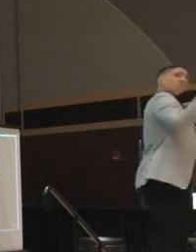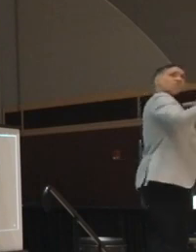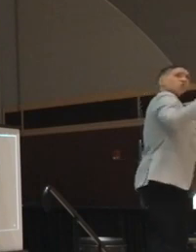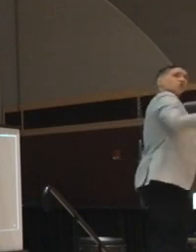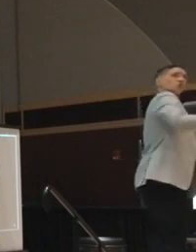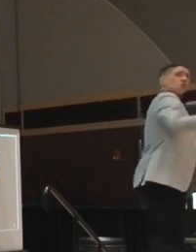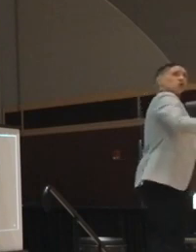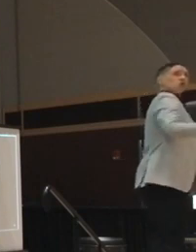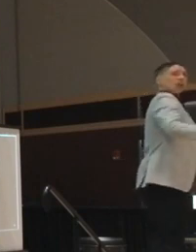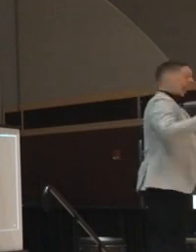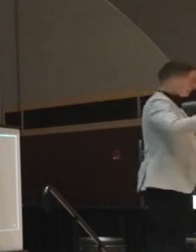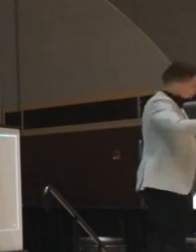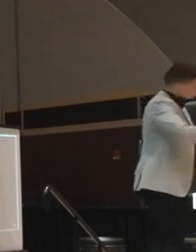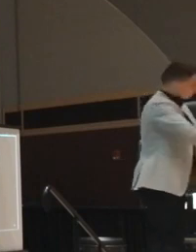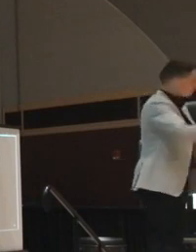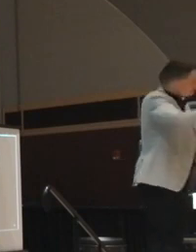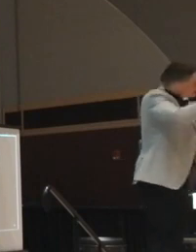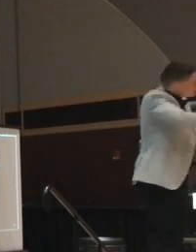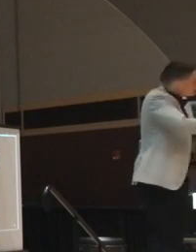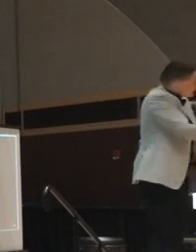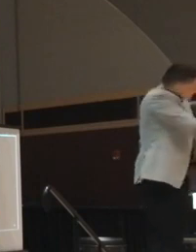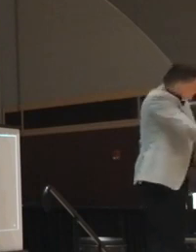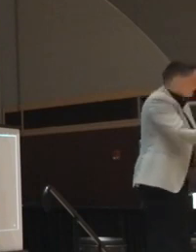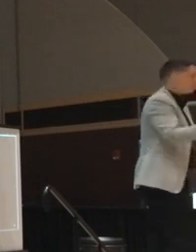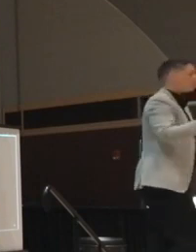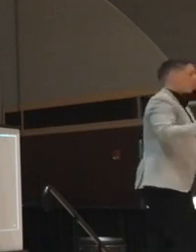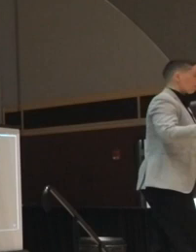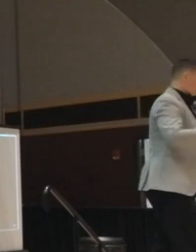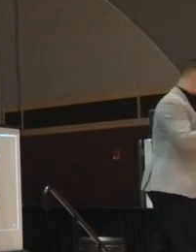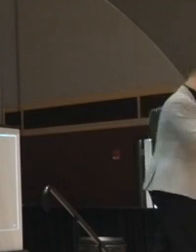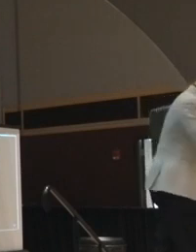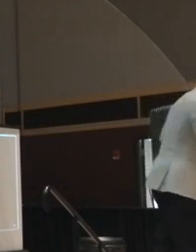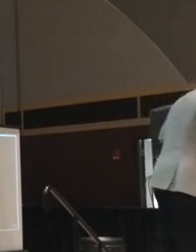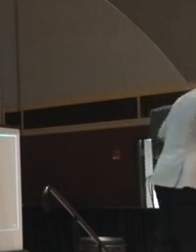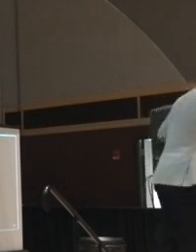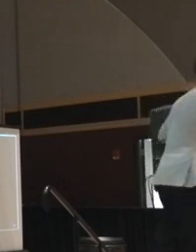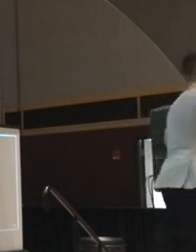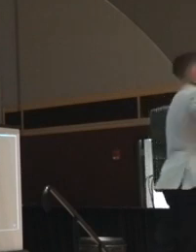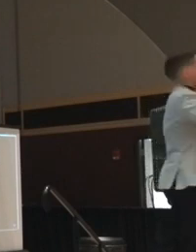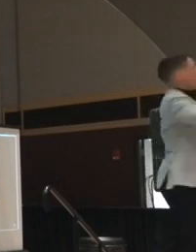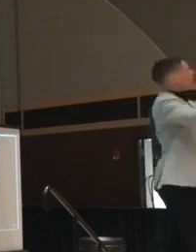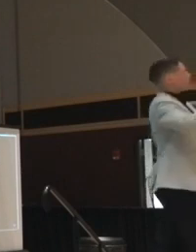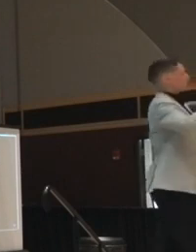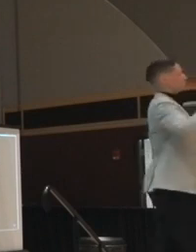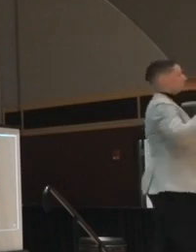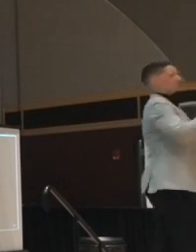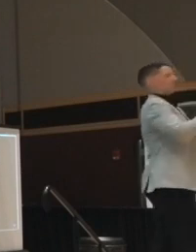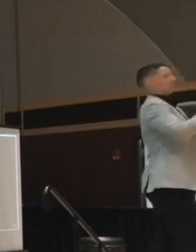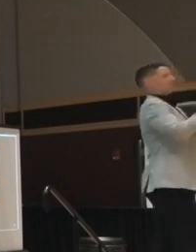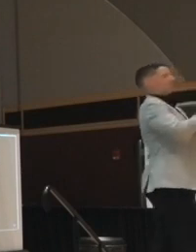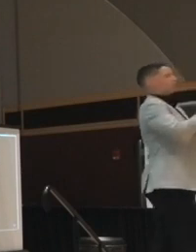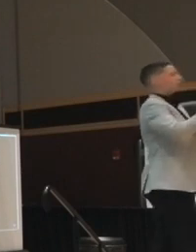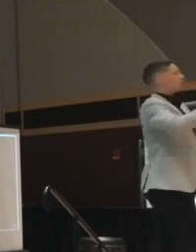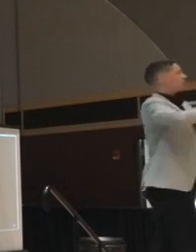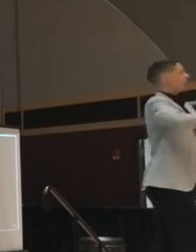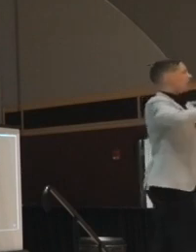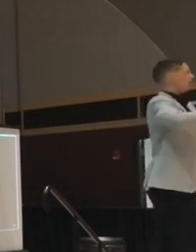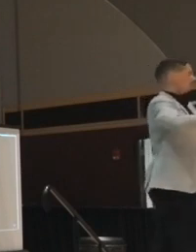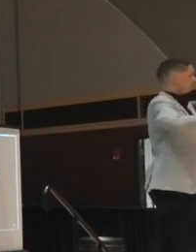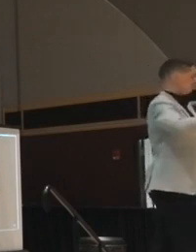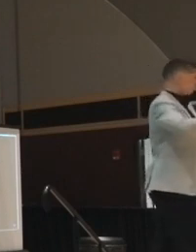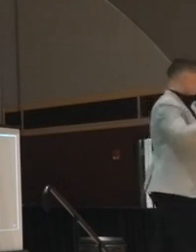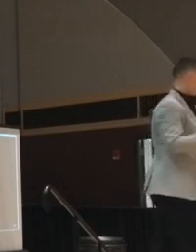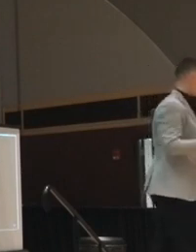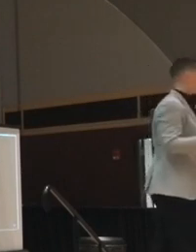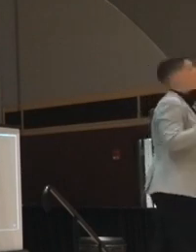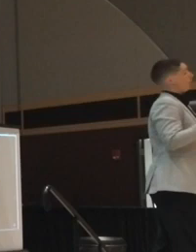You've got to show kids interesting stuff. Now, I went to the Denver Science Museum, and in the Science Museum in Denver, and I want